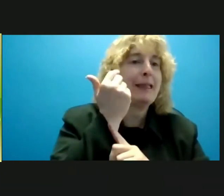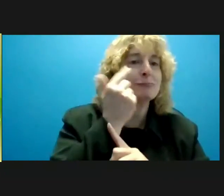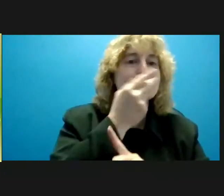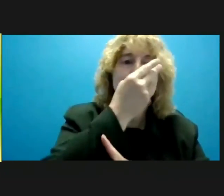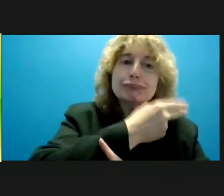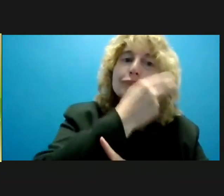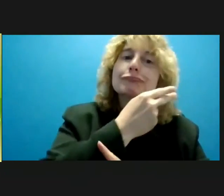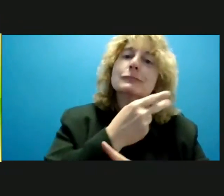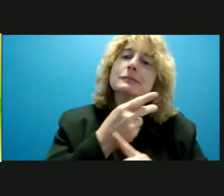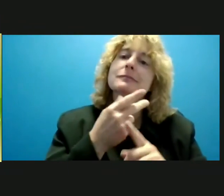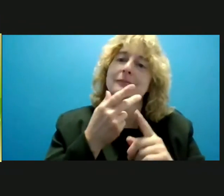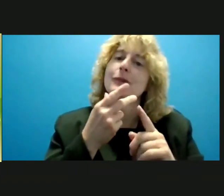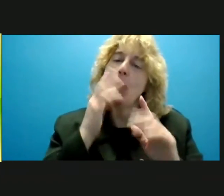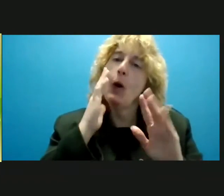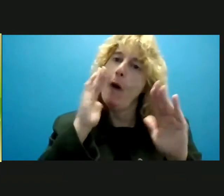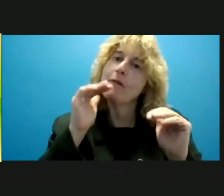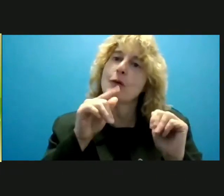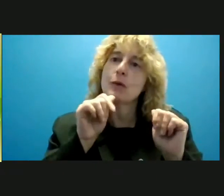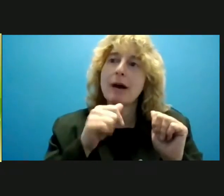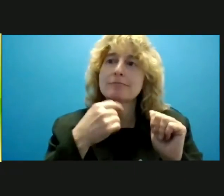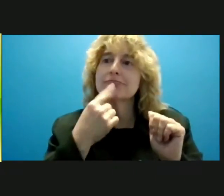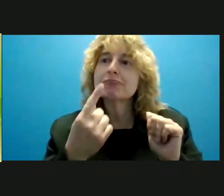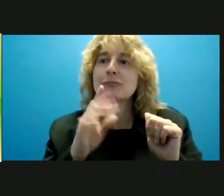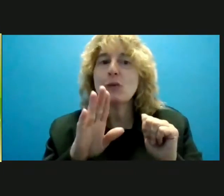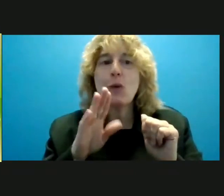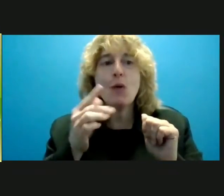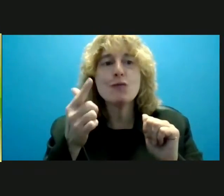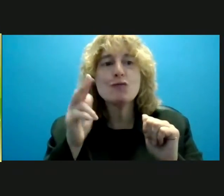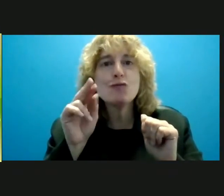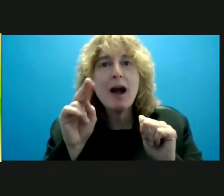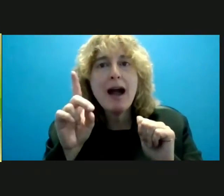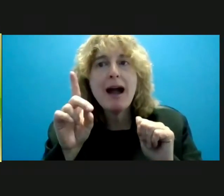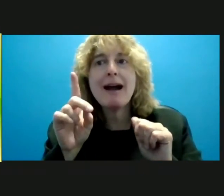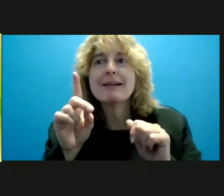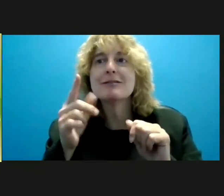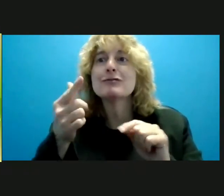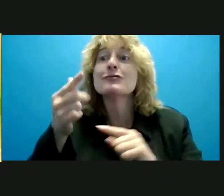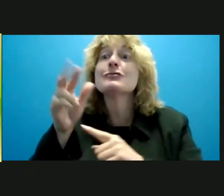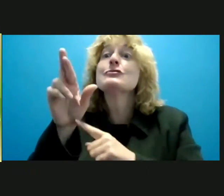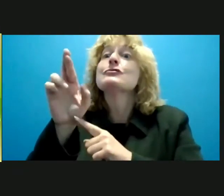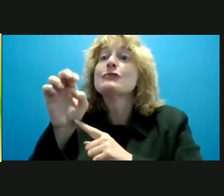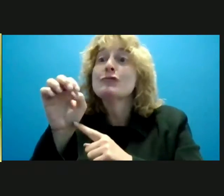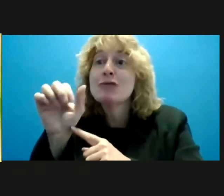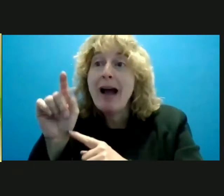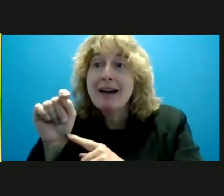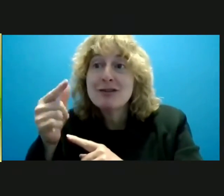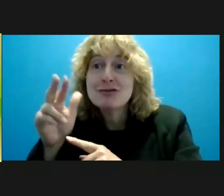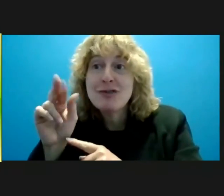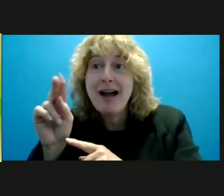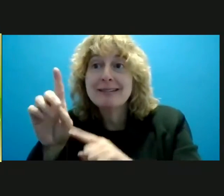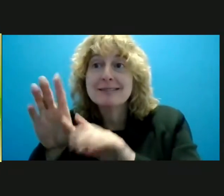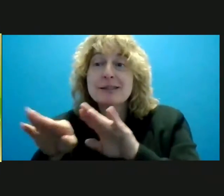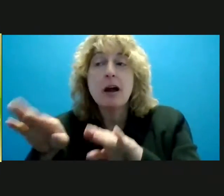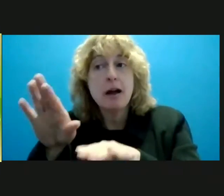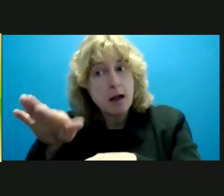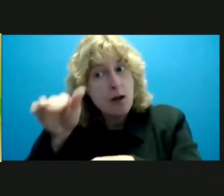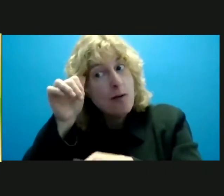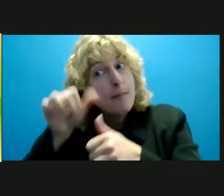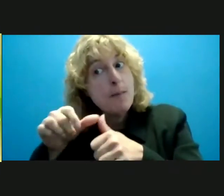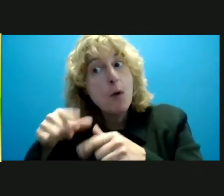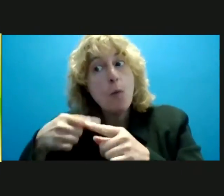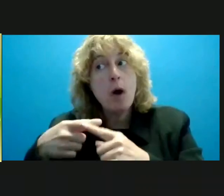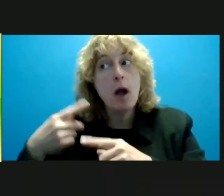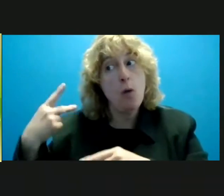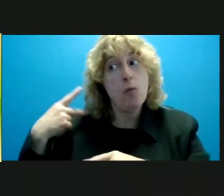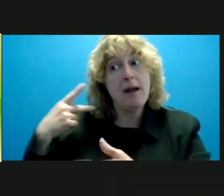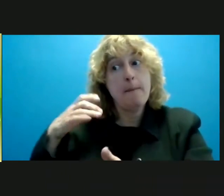to your grands and great grandchildren, remember when we got married, there was a pandemic and I helped to make a